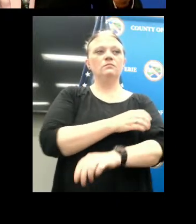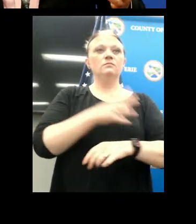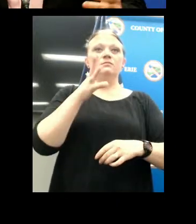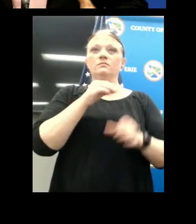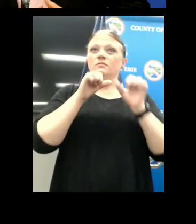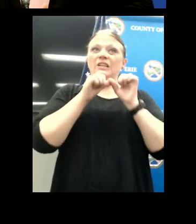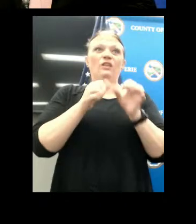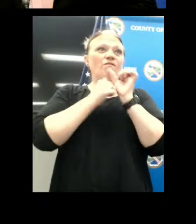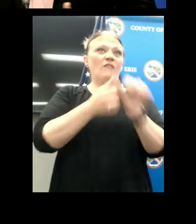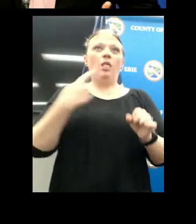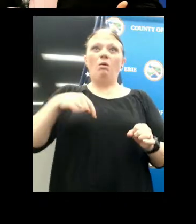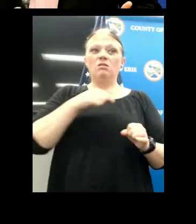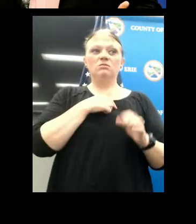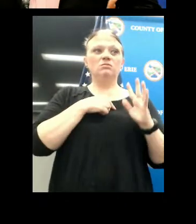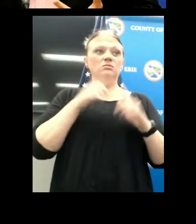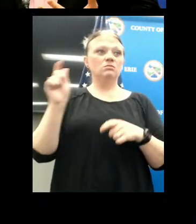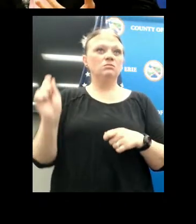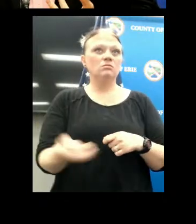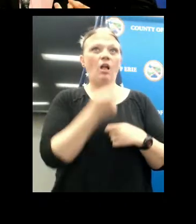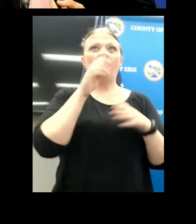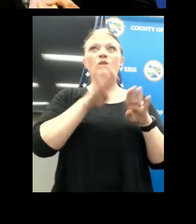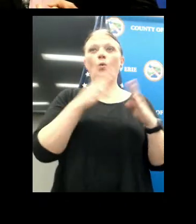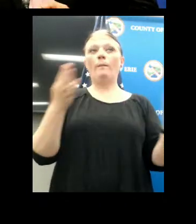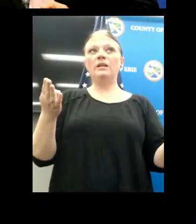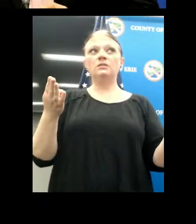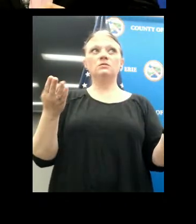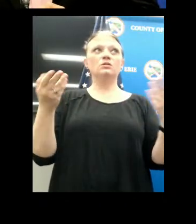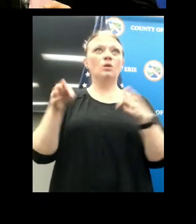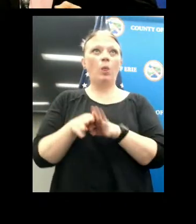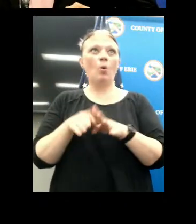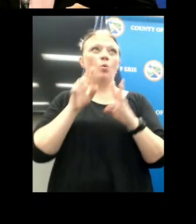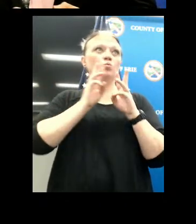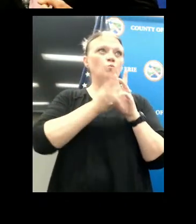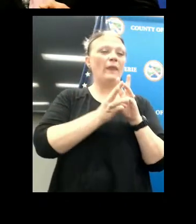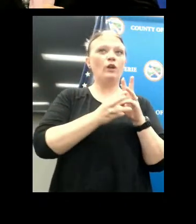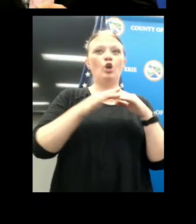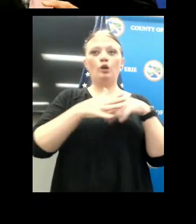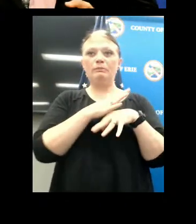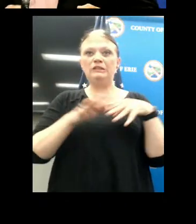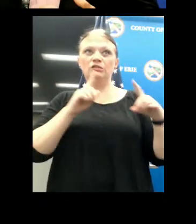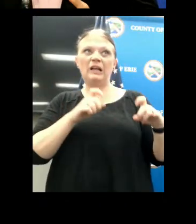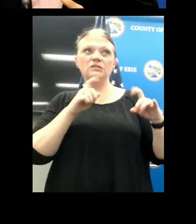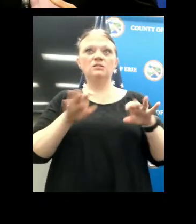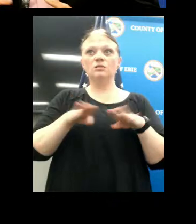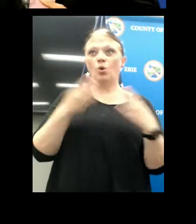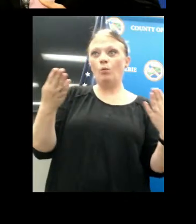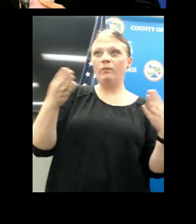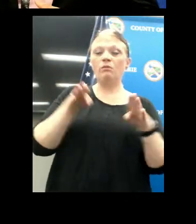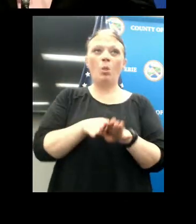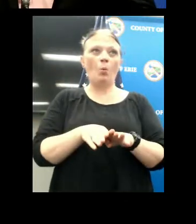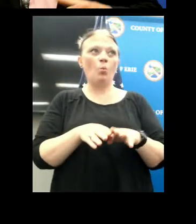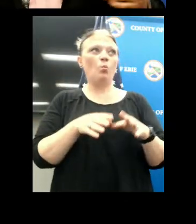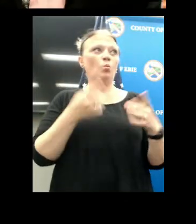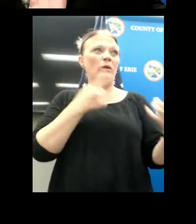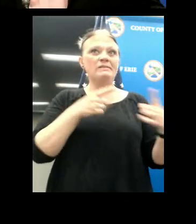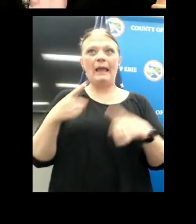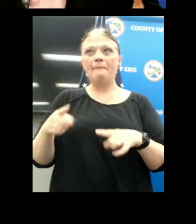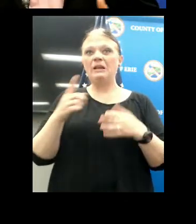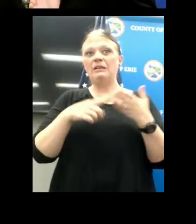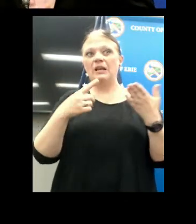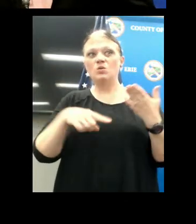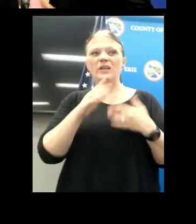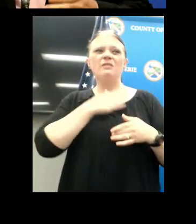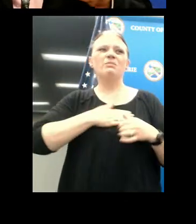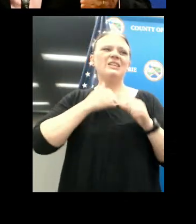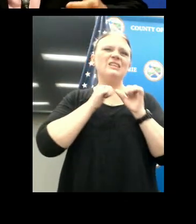And just continue to follow us from golf course opens, golf course closed because of weather, to beach testing, to beaches open, to beaches closed, to what's happening next